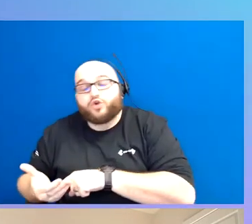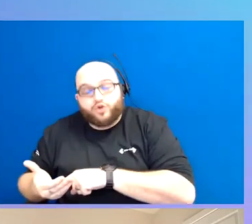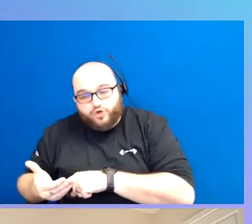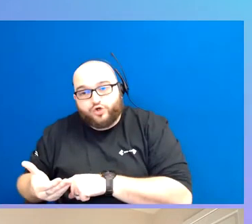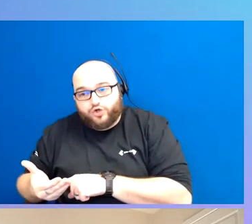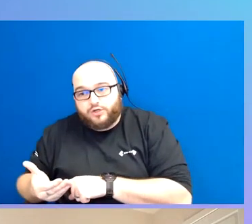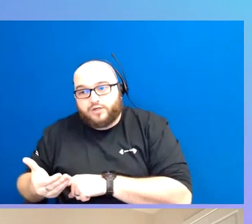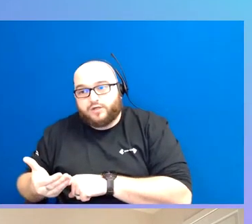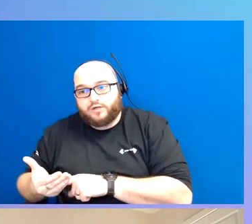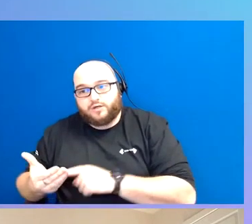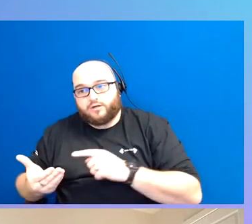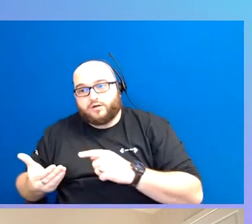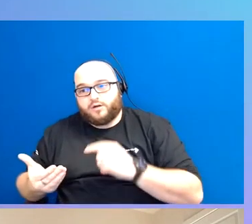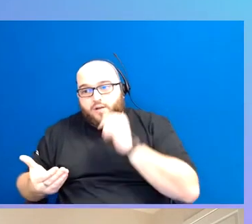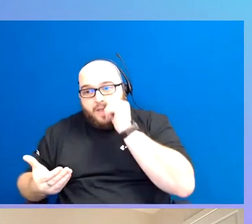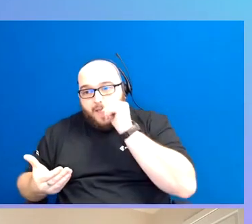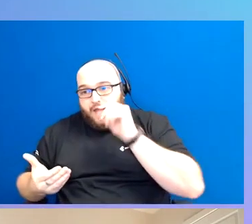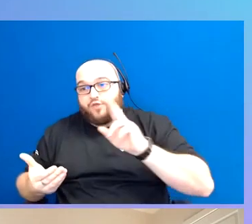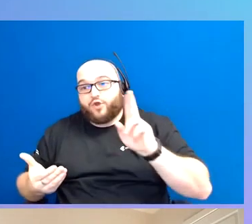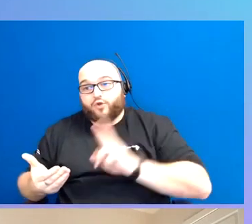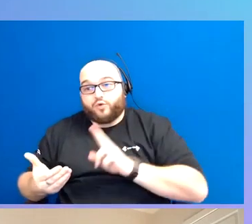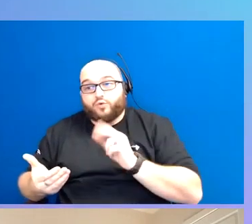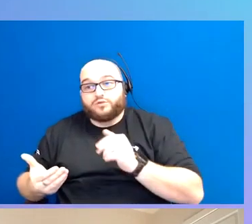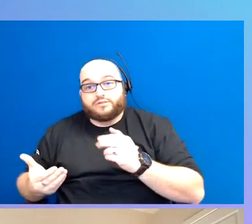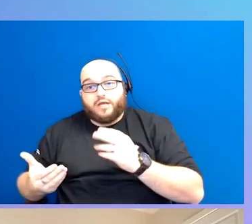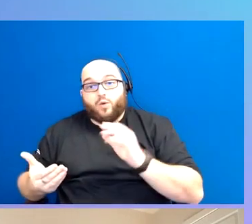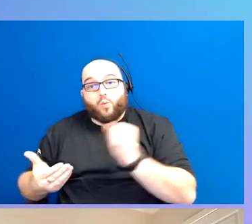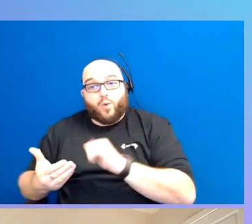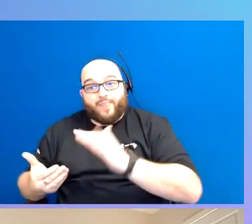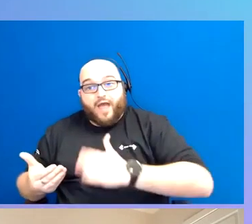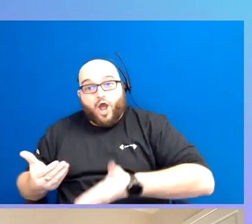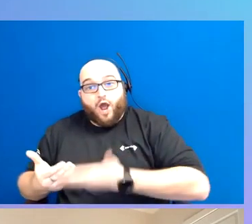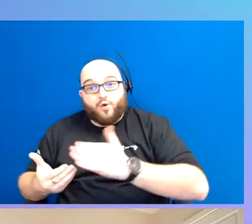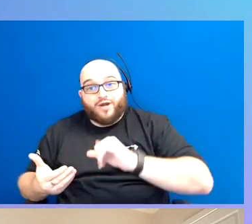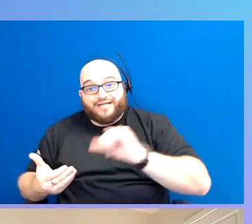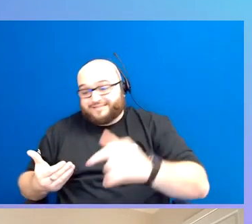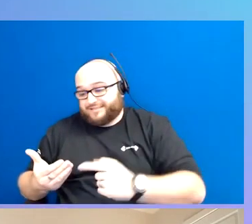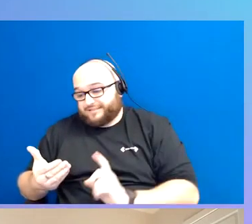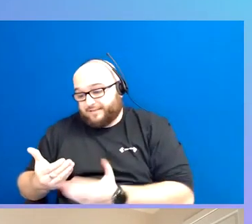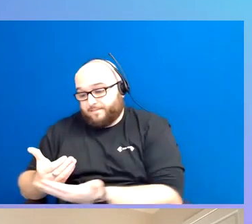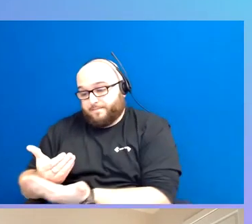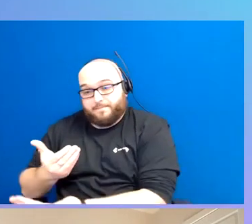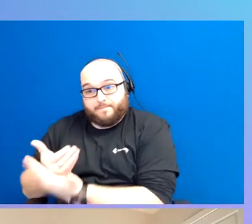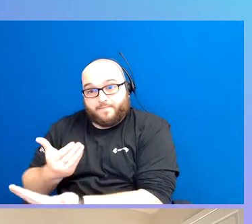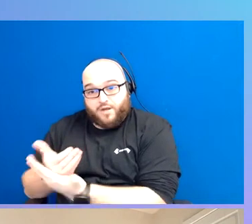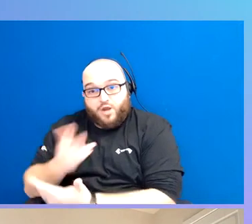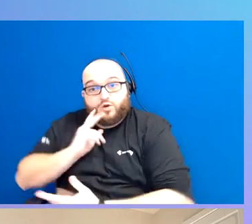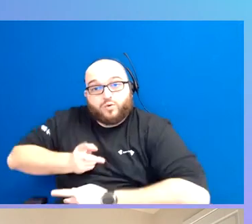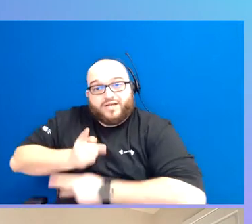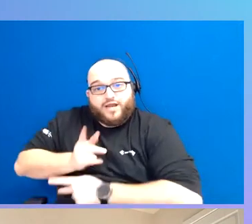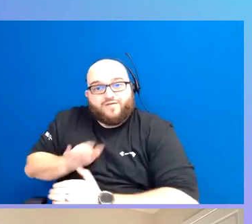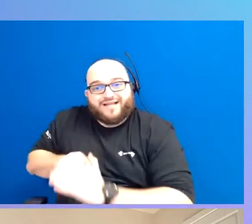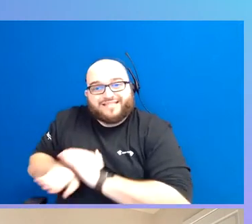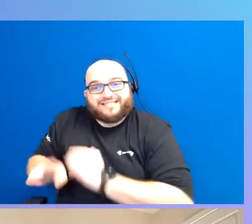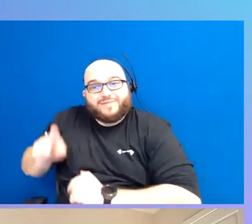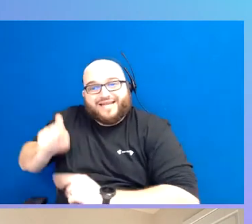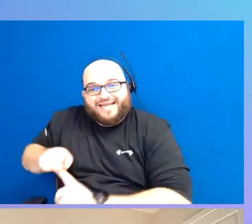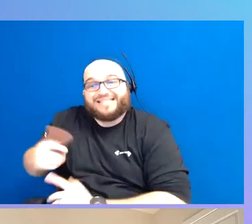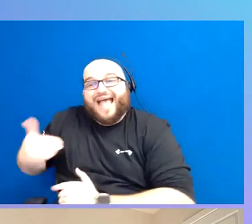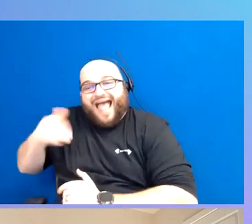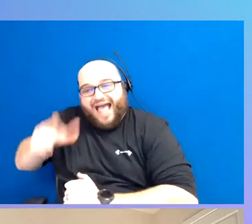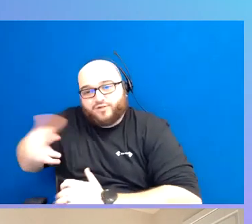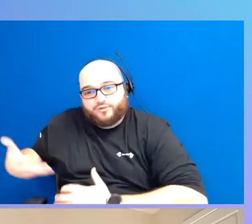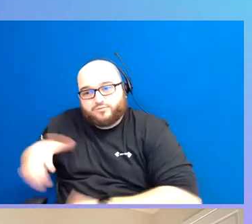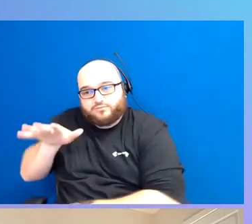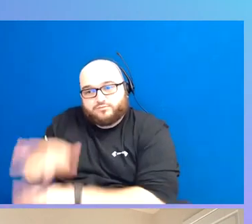application, that is used by the operating system to take care of the accessibility needs. Um,